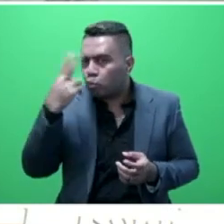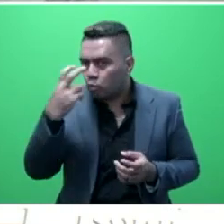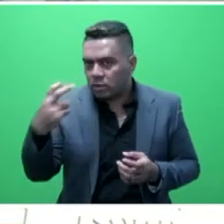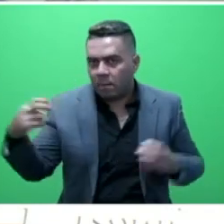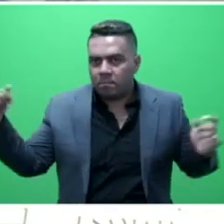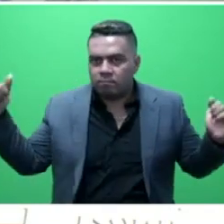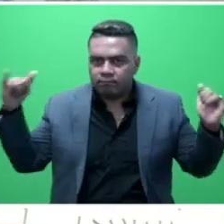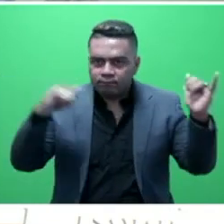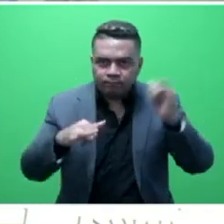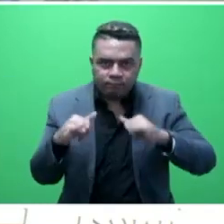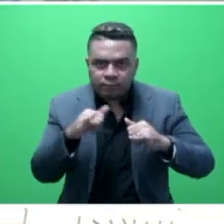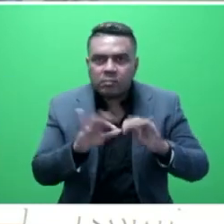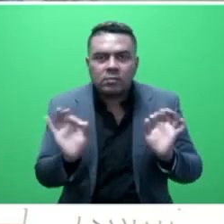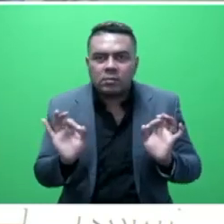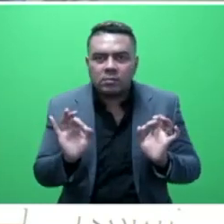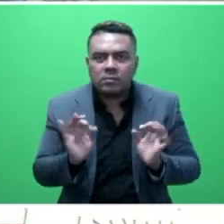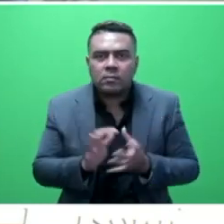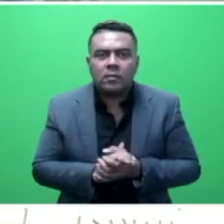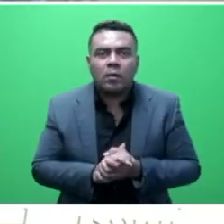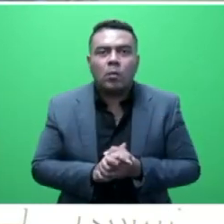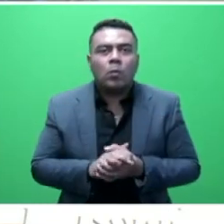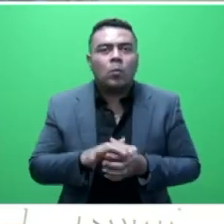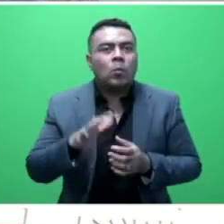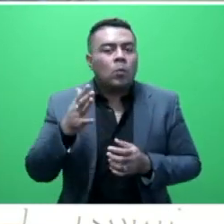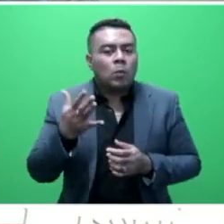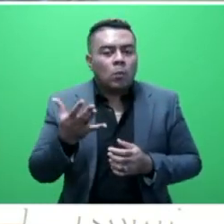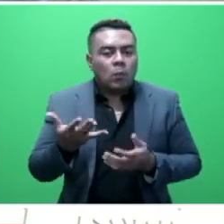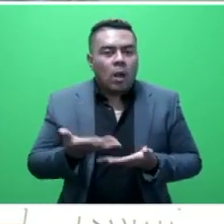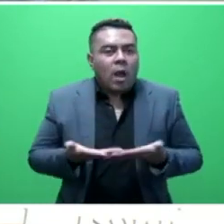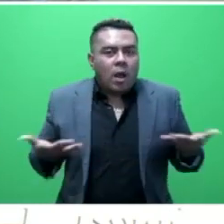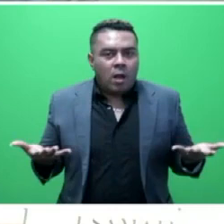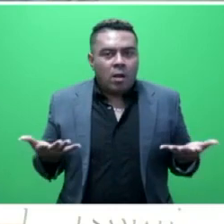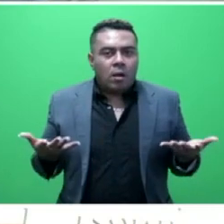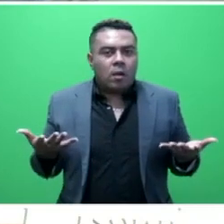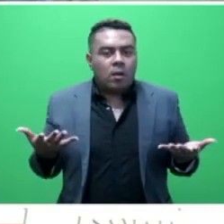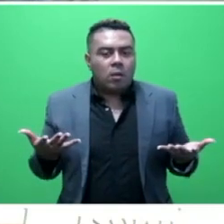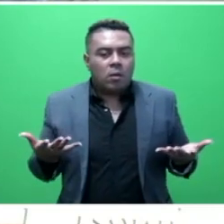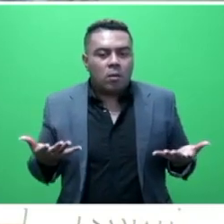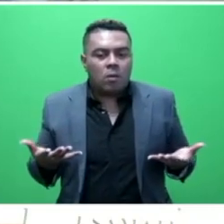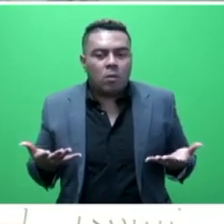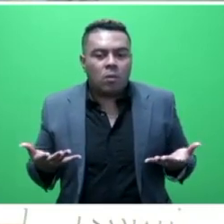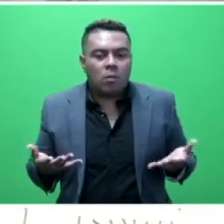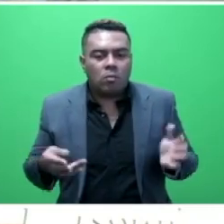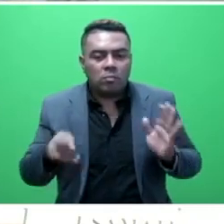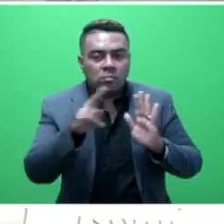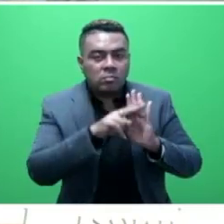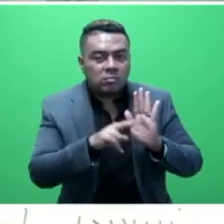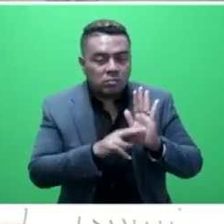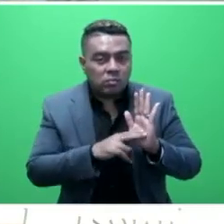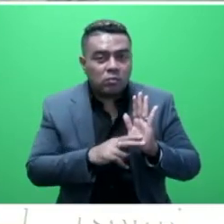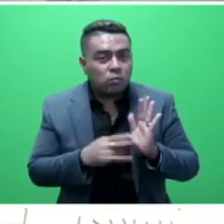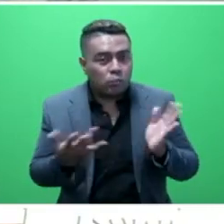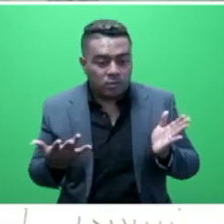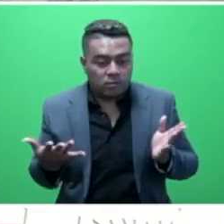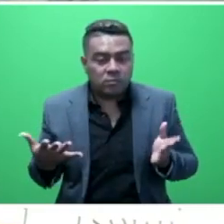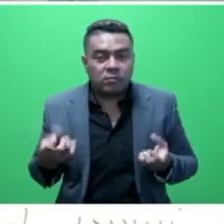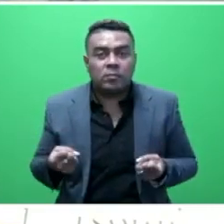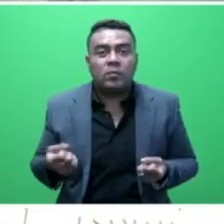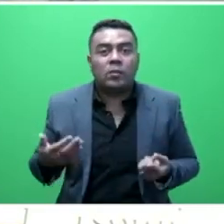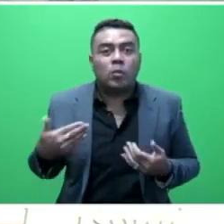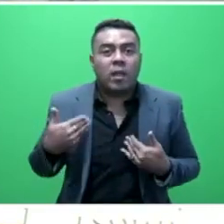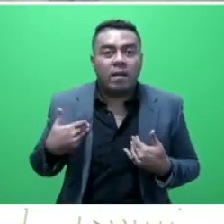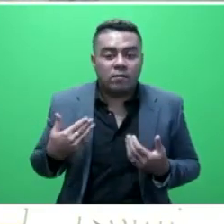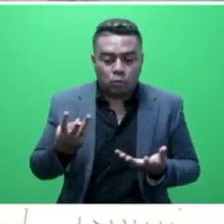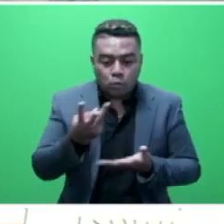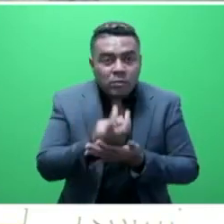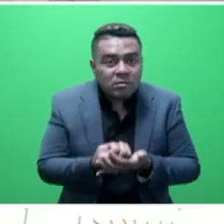plains. We're dealing with a once-in-a-century external shock to our economy, to livelihoods, and to the global